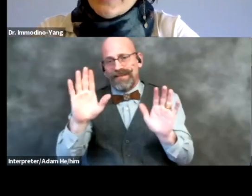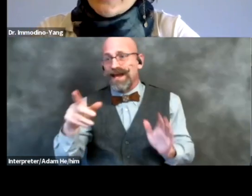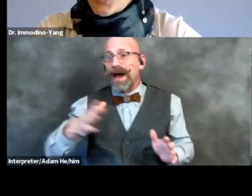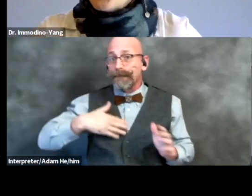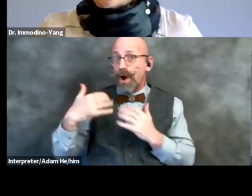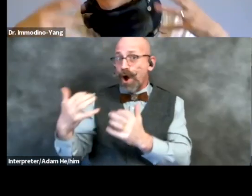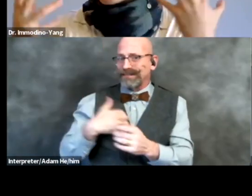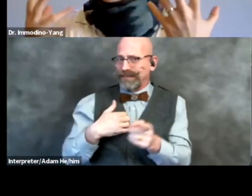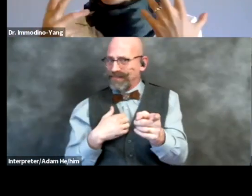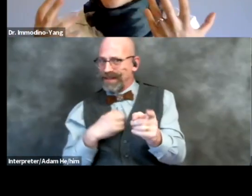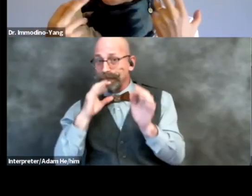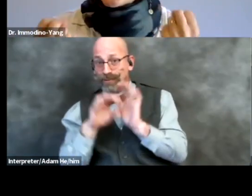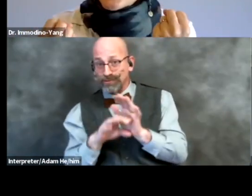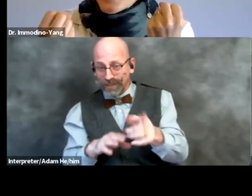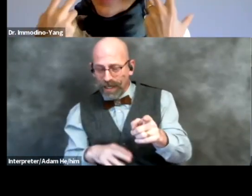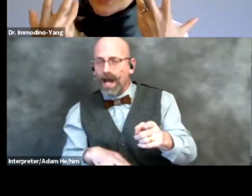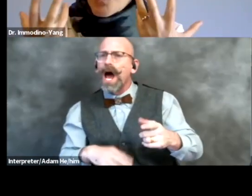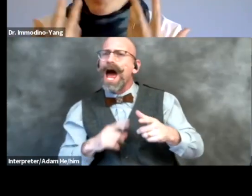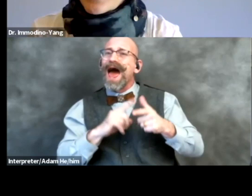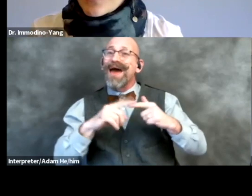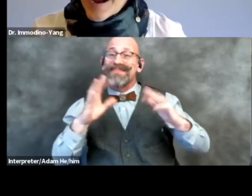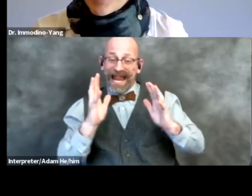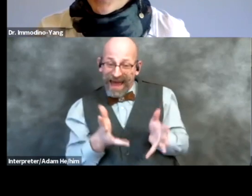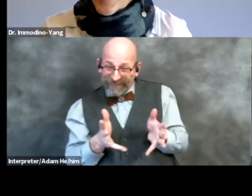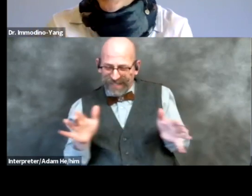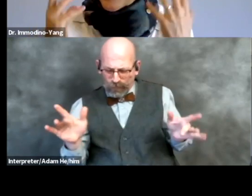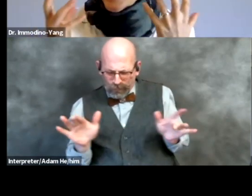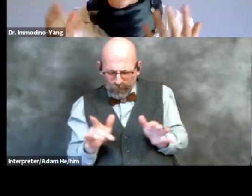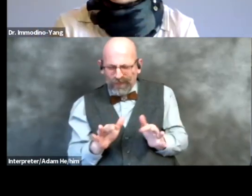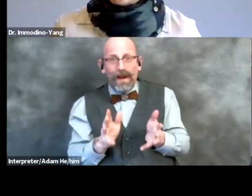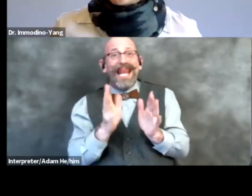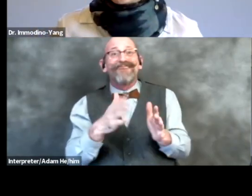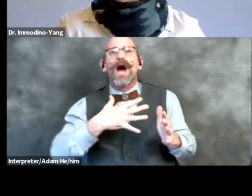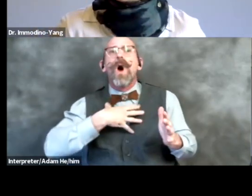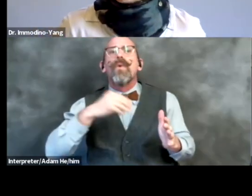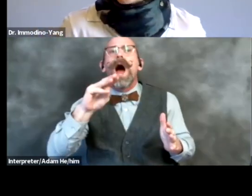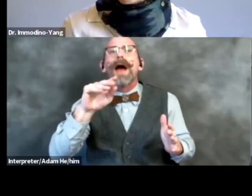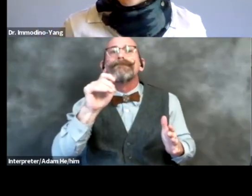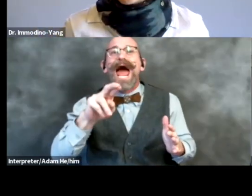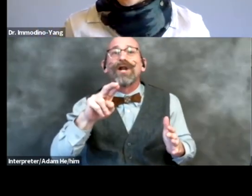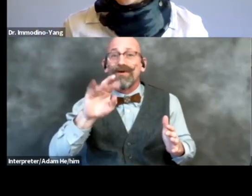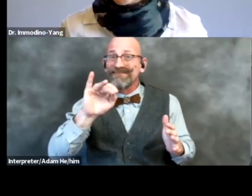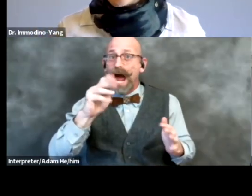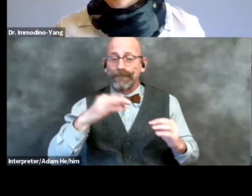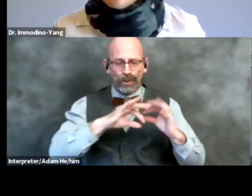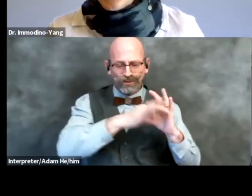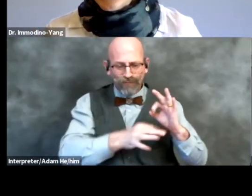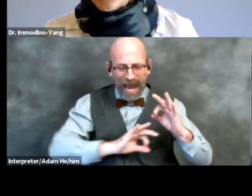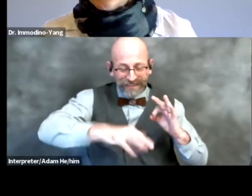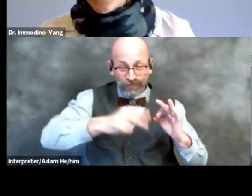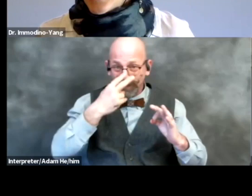And then, gave her basically the white matter fiber tracks data, the pictures of those white matter fiber tracks